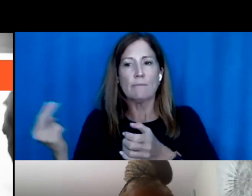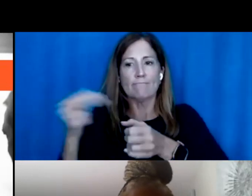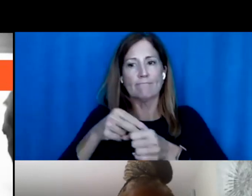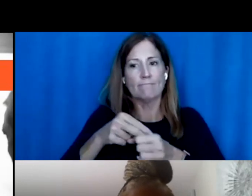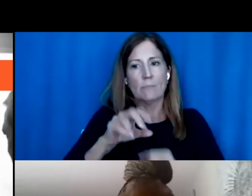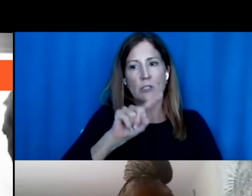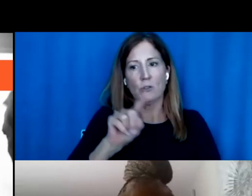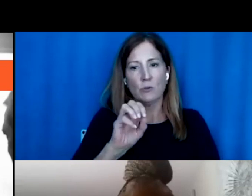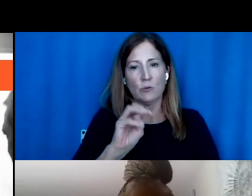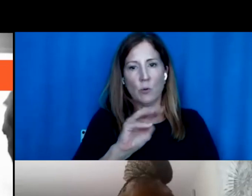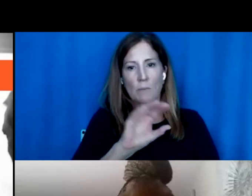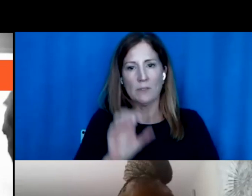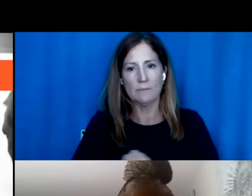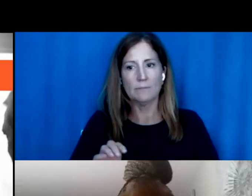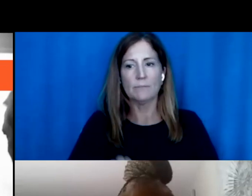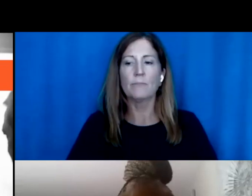Just one moment, please.